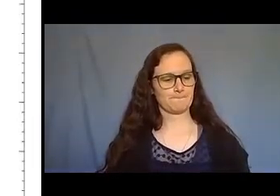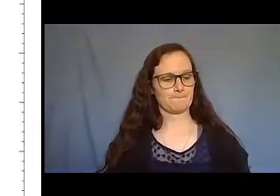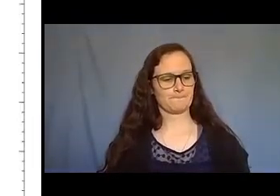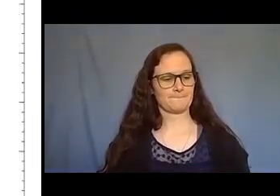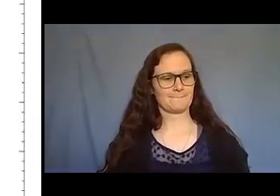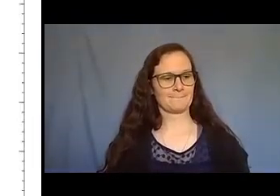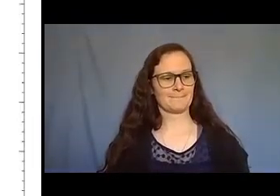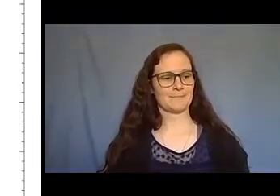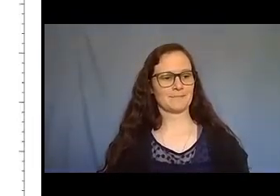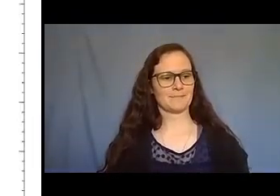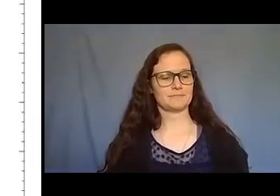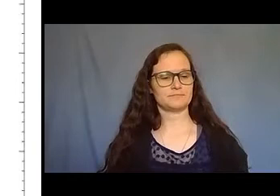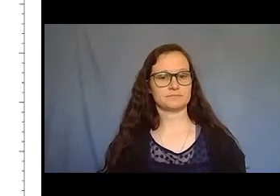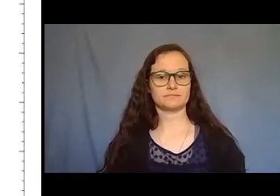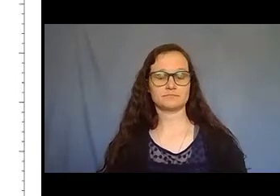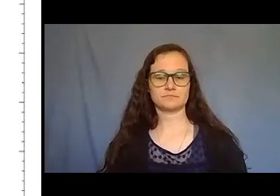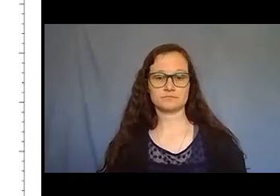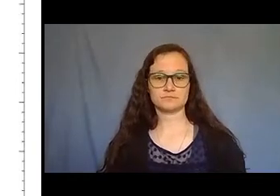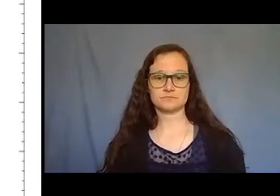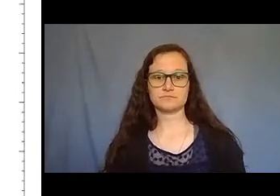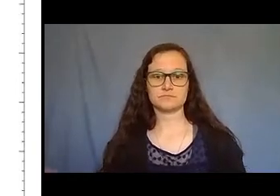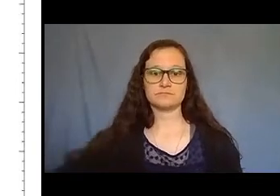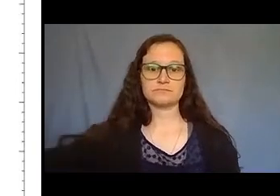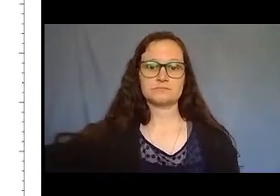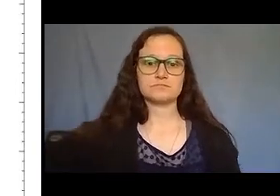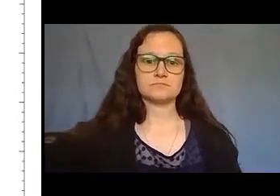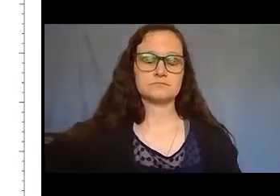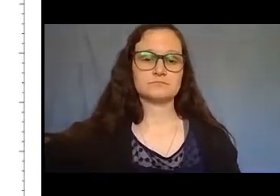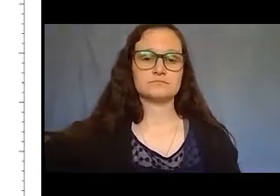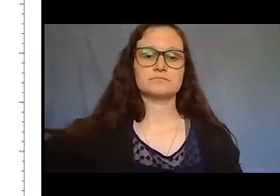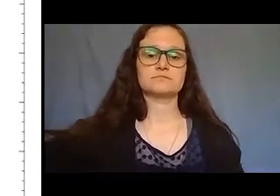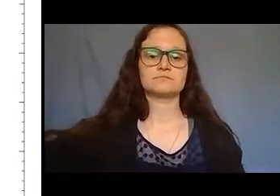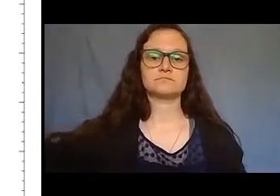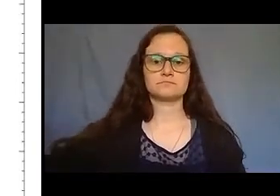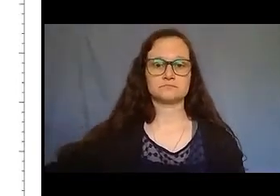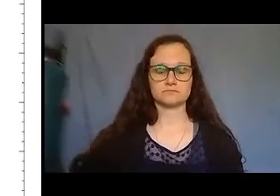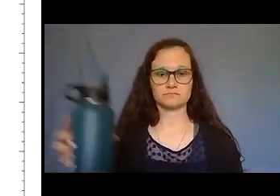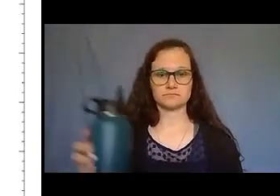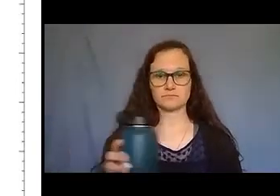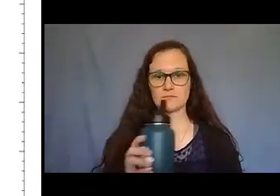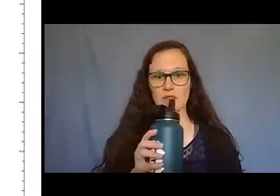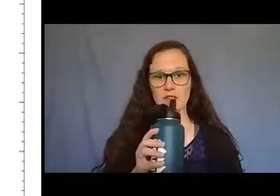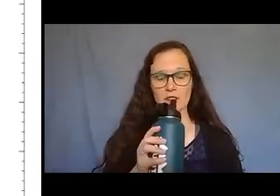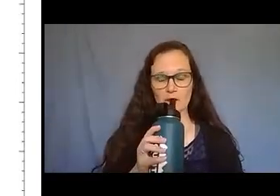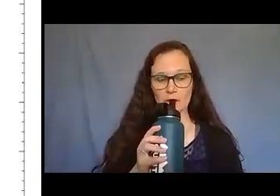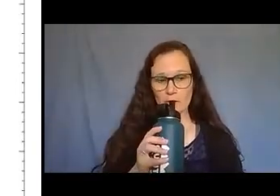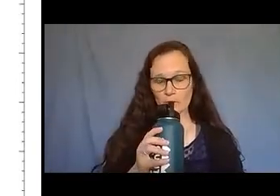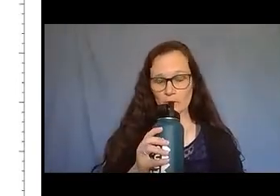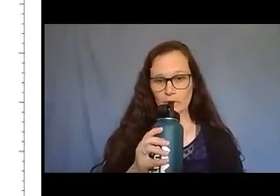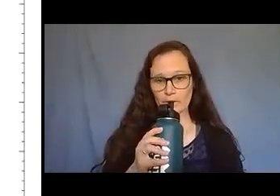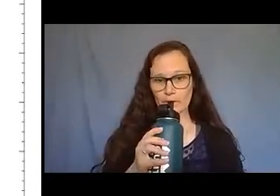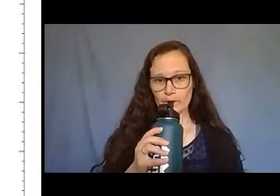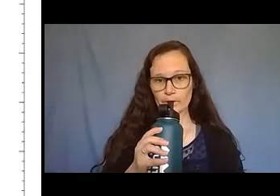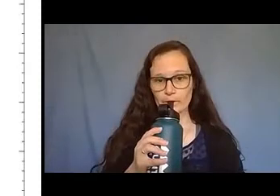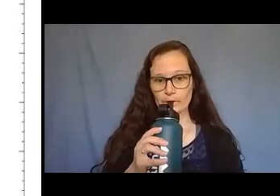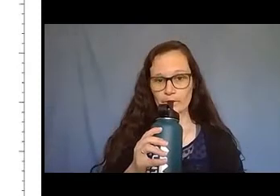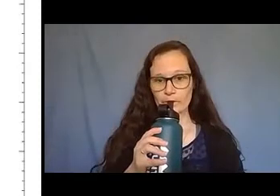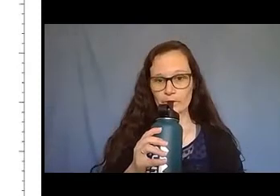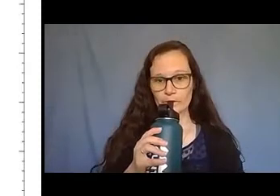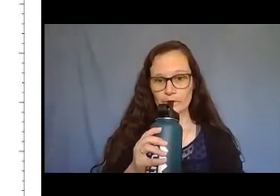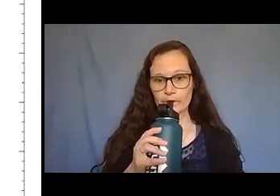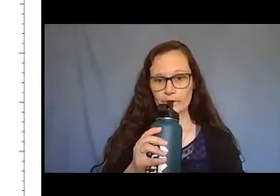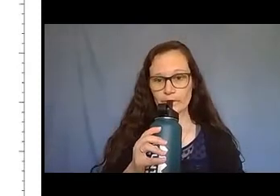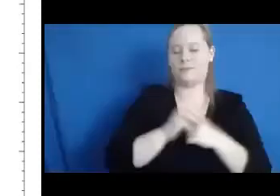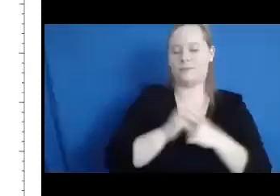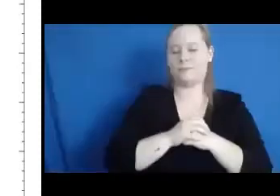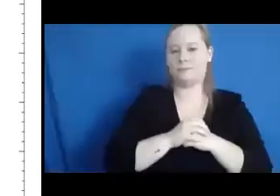the samples shown on the x-axis with weight percent concentration of each of these major